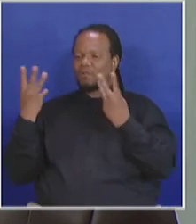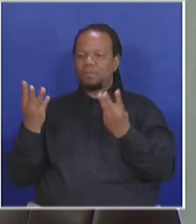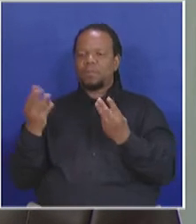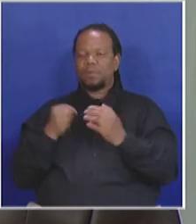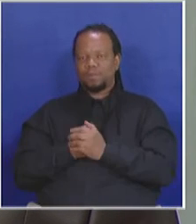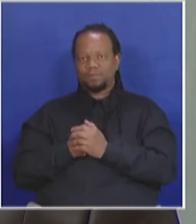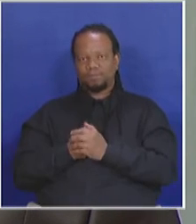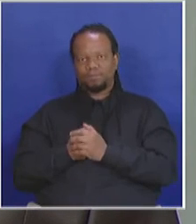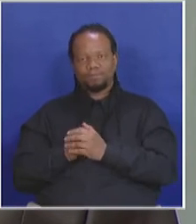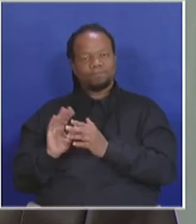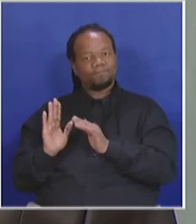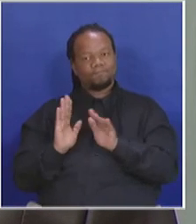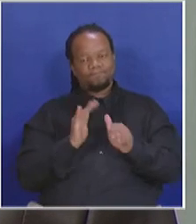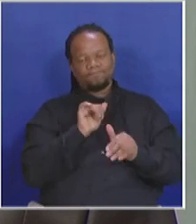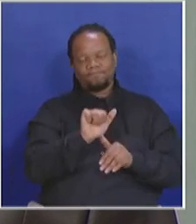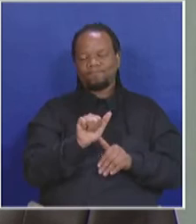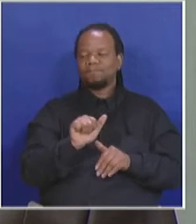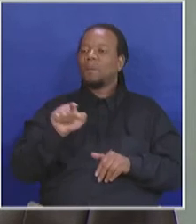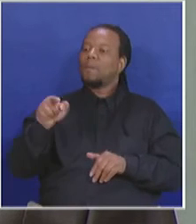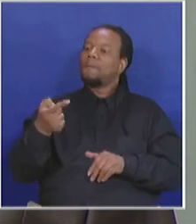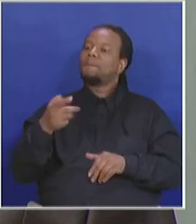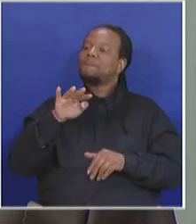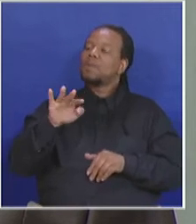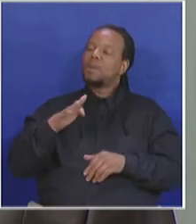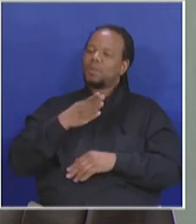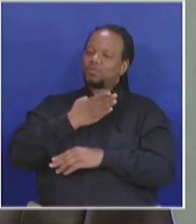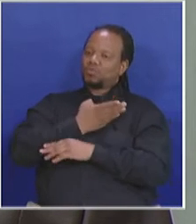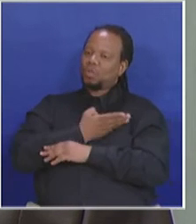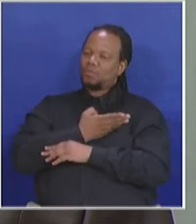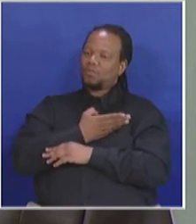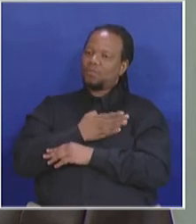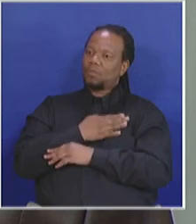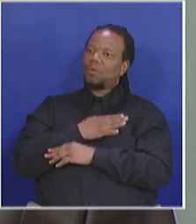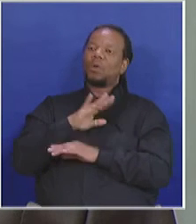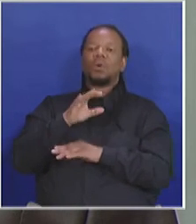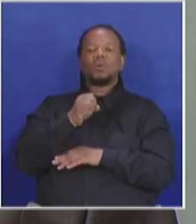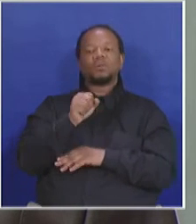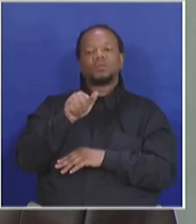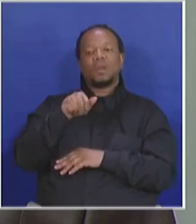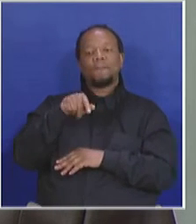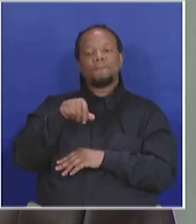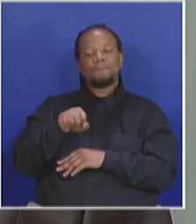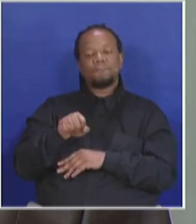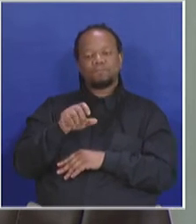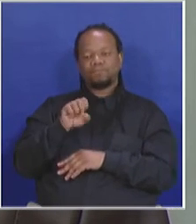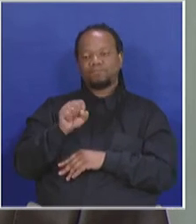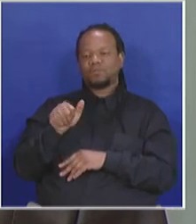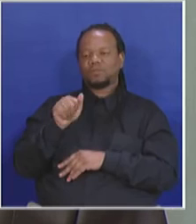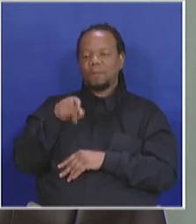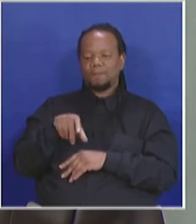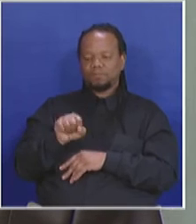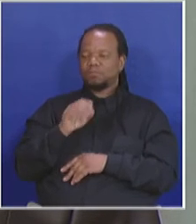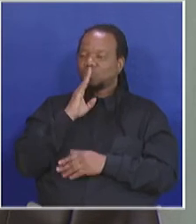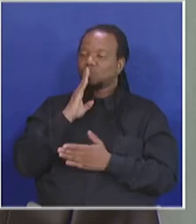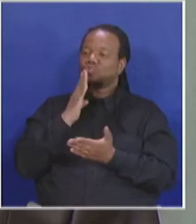The safety of our citizens is a priority. SAPS must ensure that our communities are safe at all times. However, let's remind